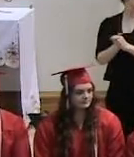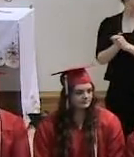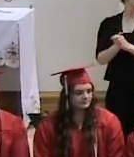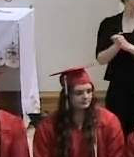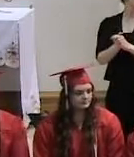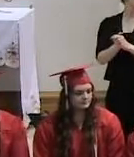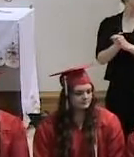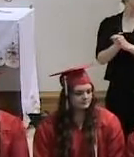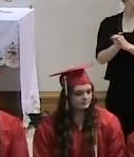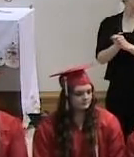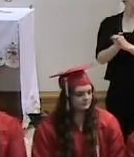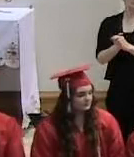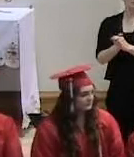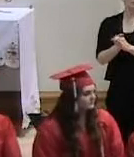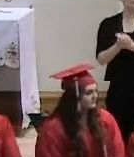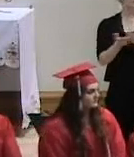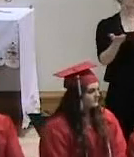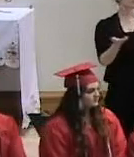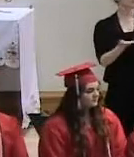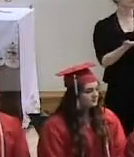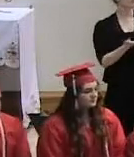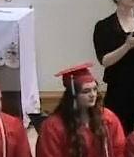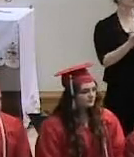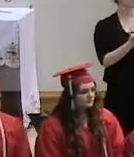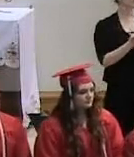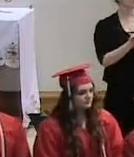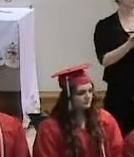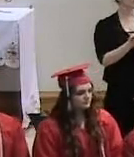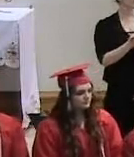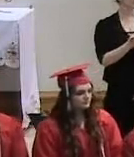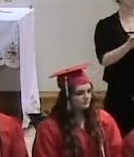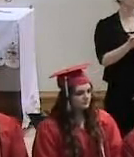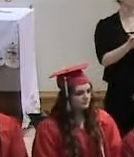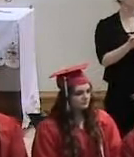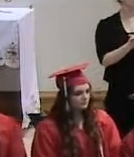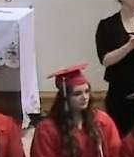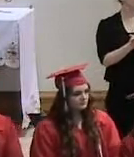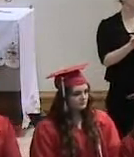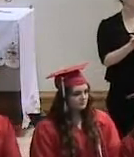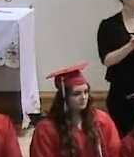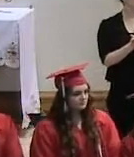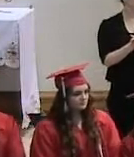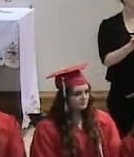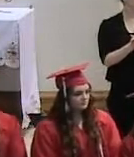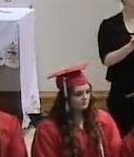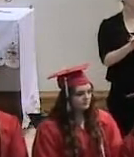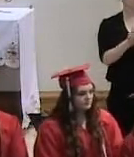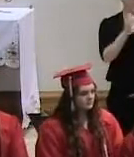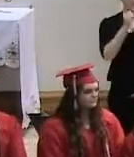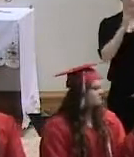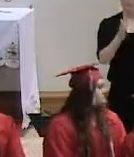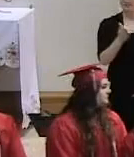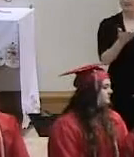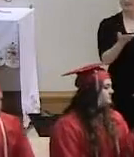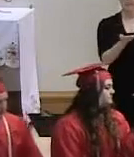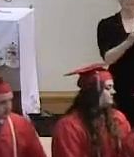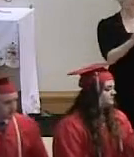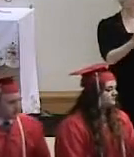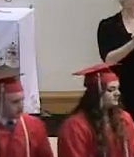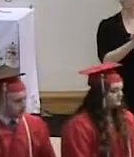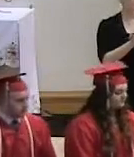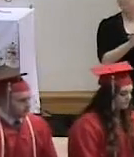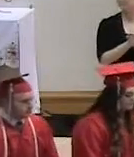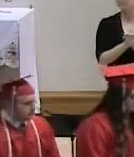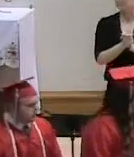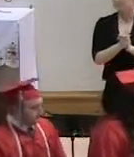And if you could return to your pew, I'd just like the seniors to stand, please. I'd like to offer a blessing to you.